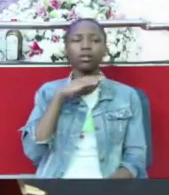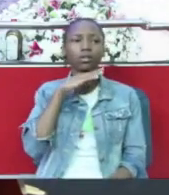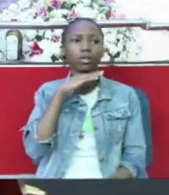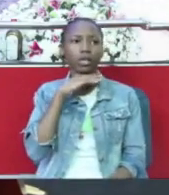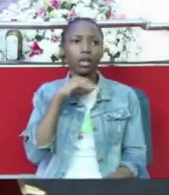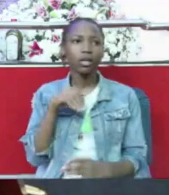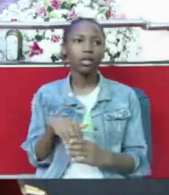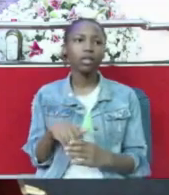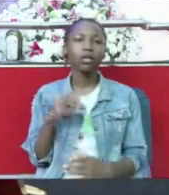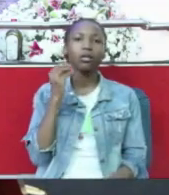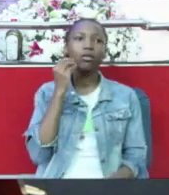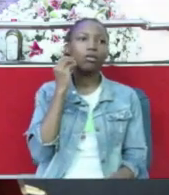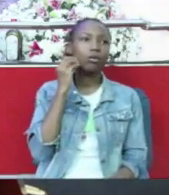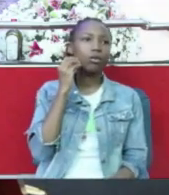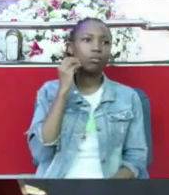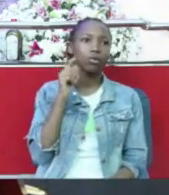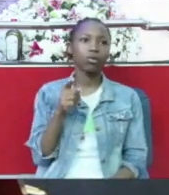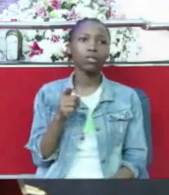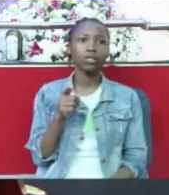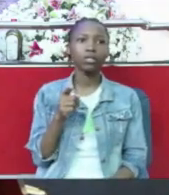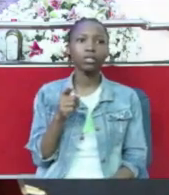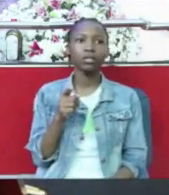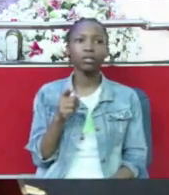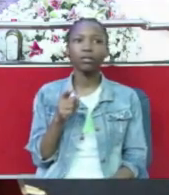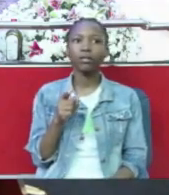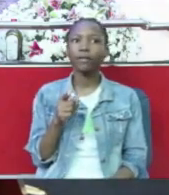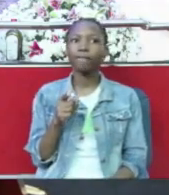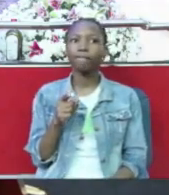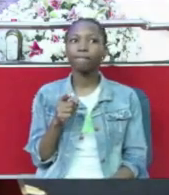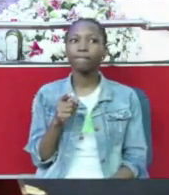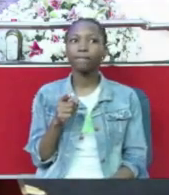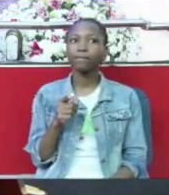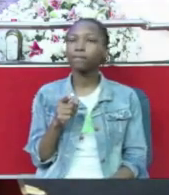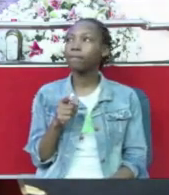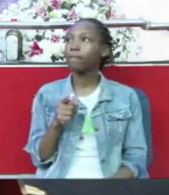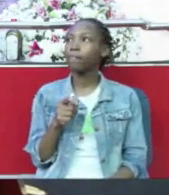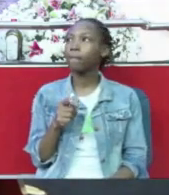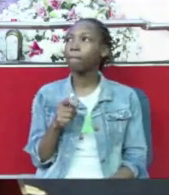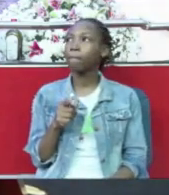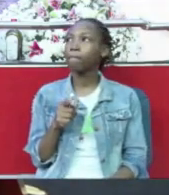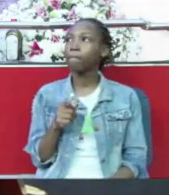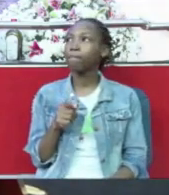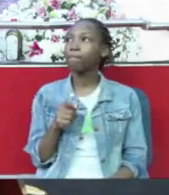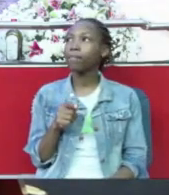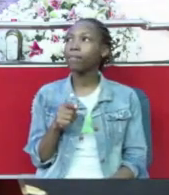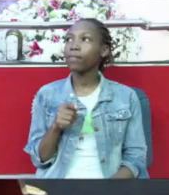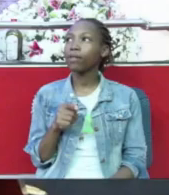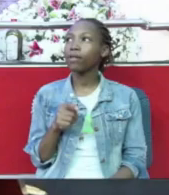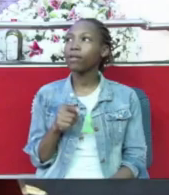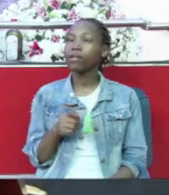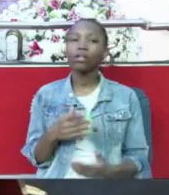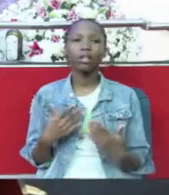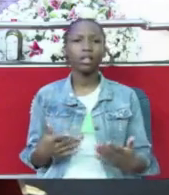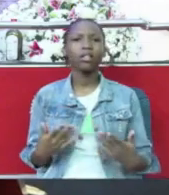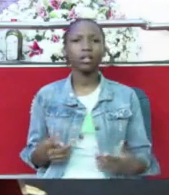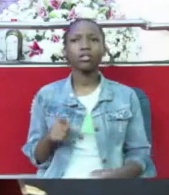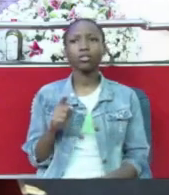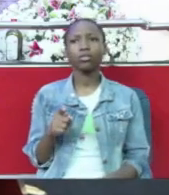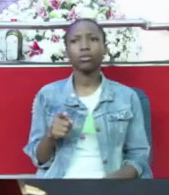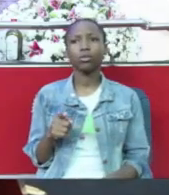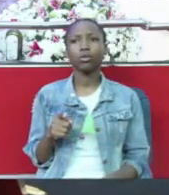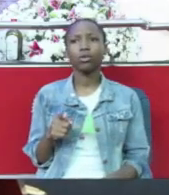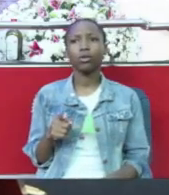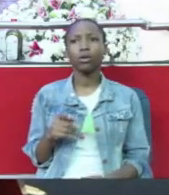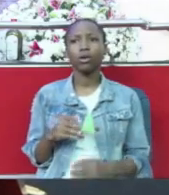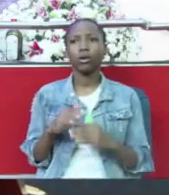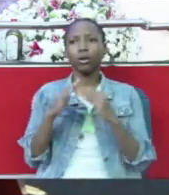nyumba. If he stays in the house. Akiishi pale nyumbani. He dies in the house. Atakufa pale kwenye nyumba. There are some things you have to release. Kuna mambo fulani lazima uyaachilie.